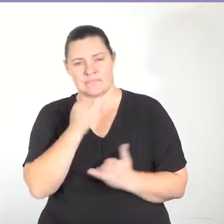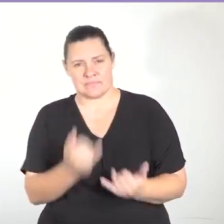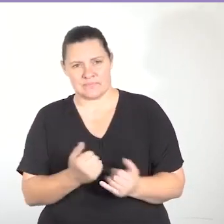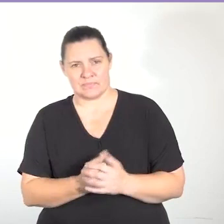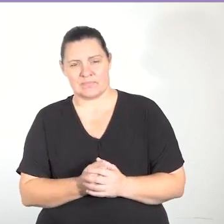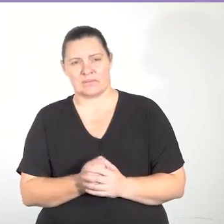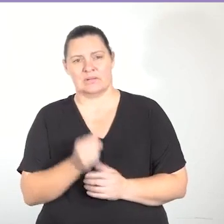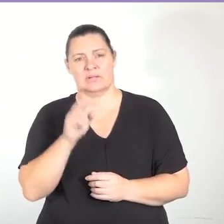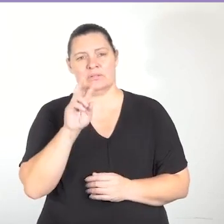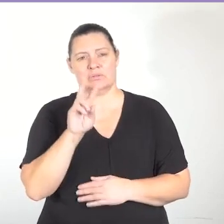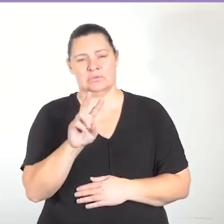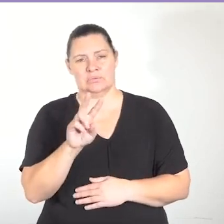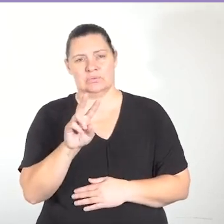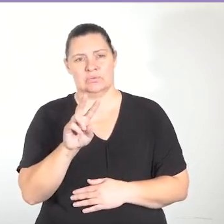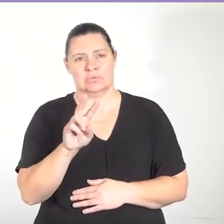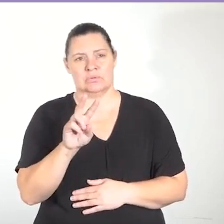means now with